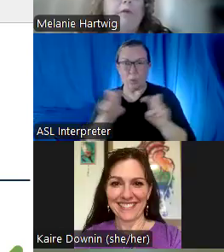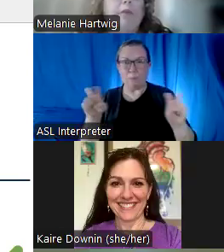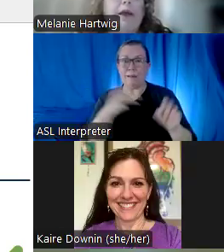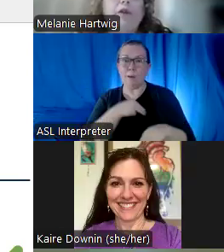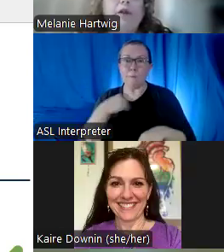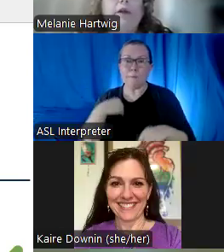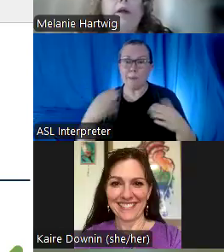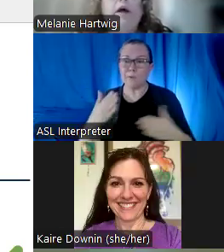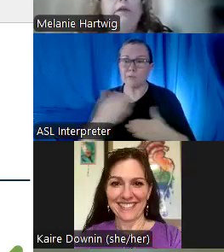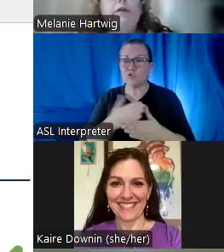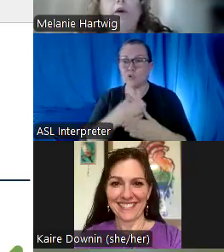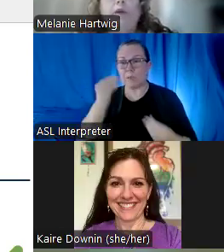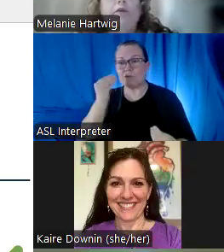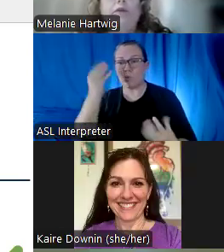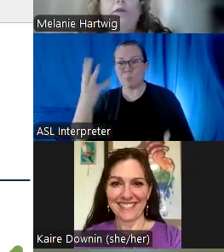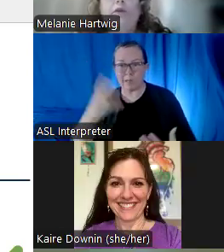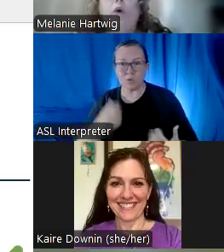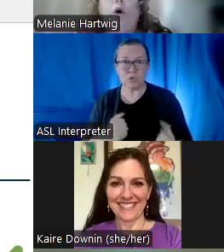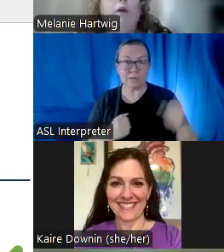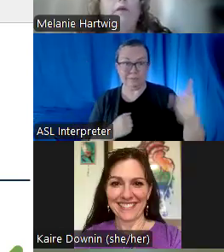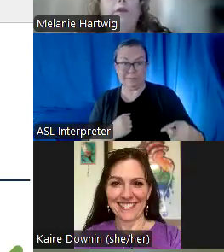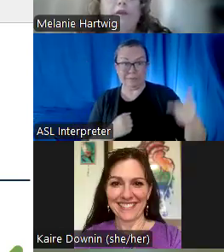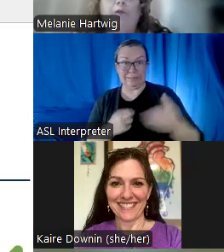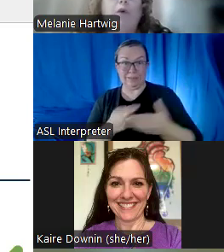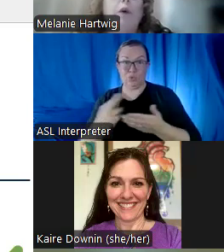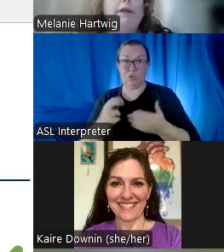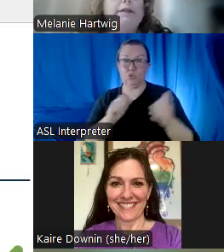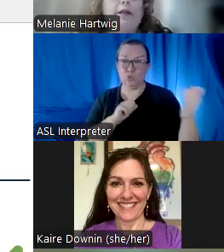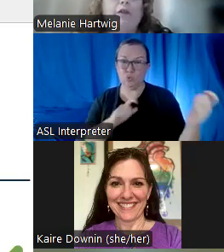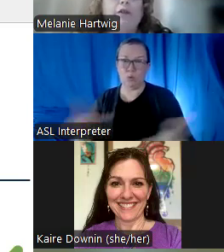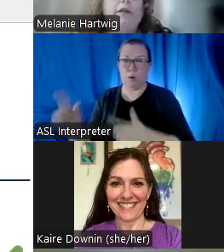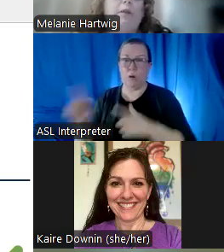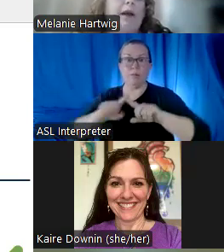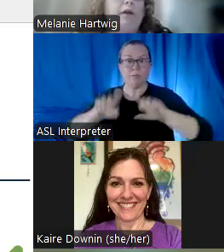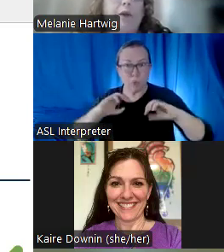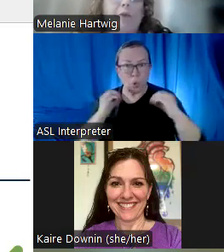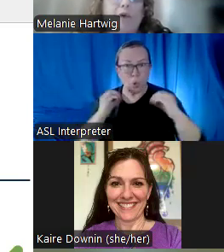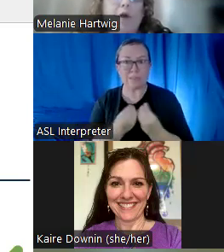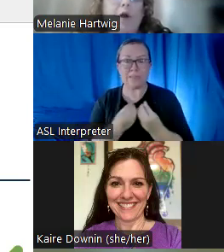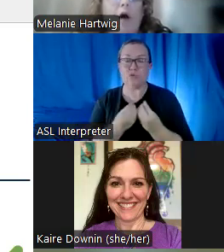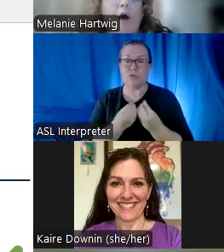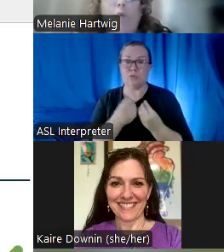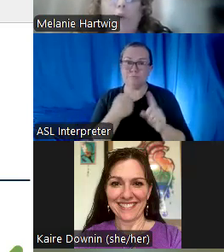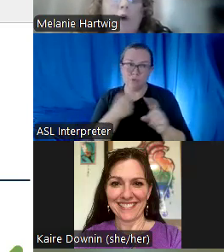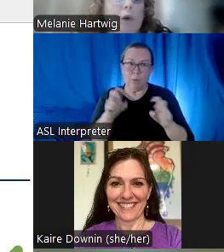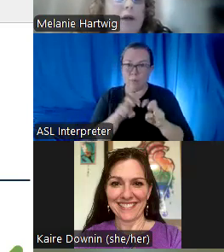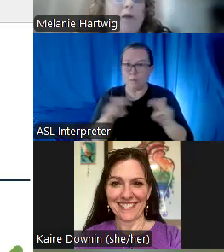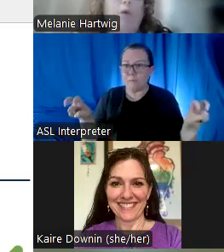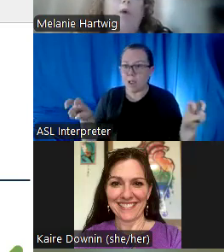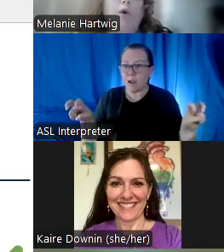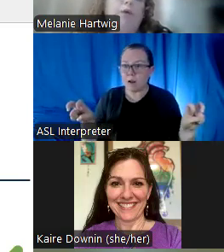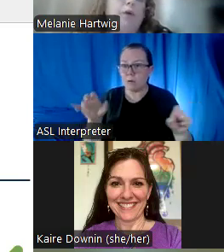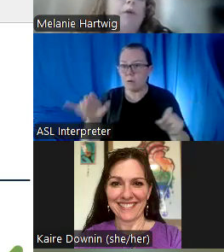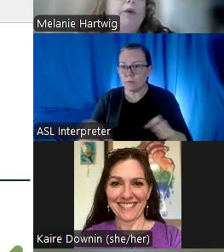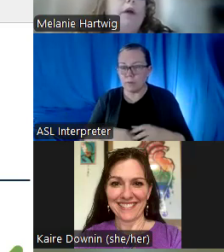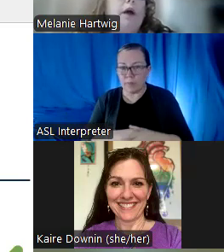sharing information. These are resources to all of the different organizations that the panel members work with